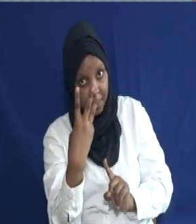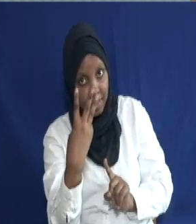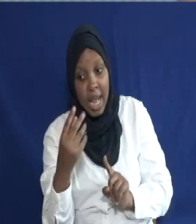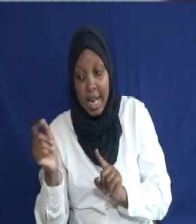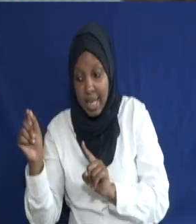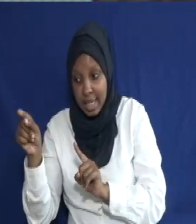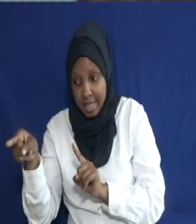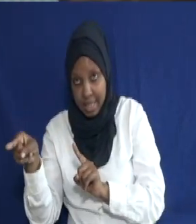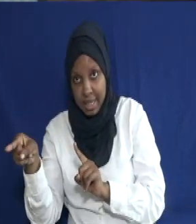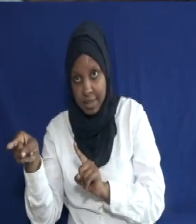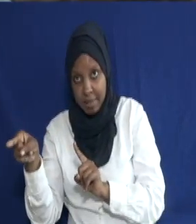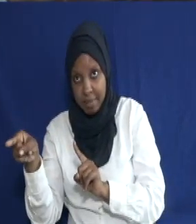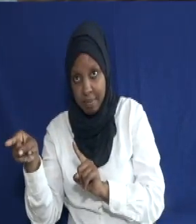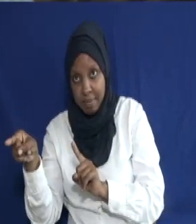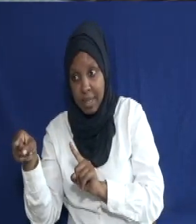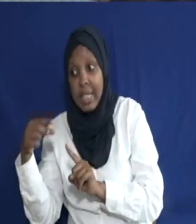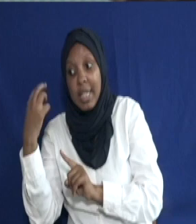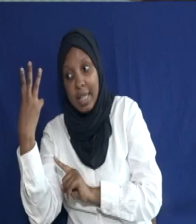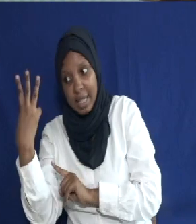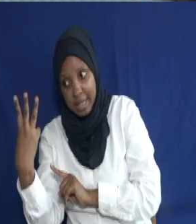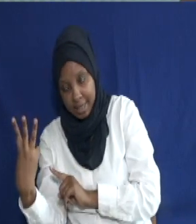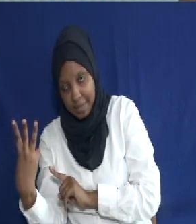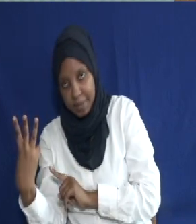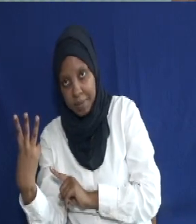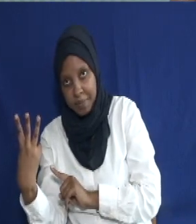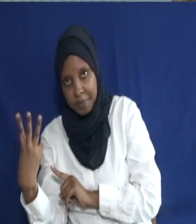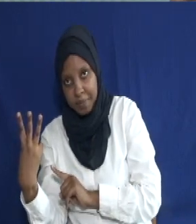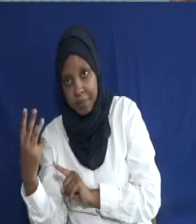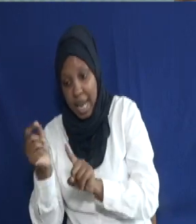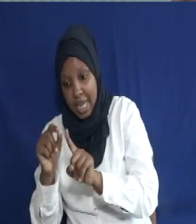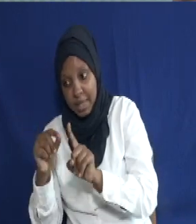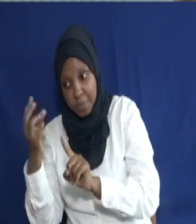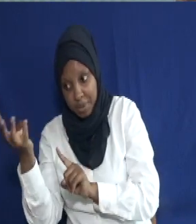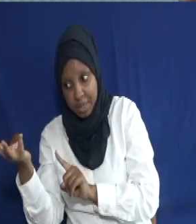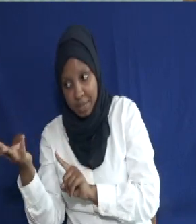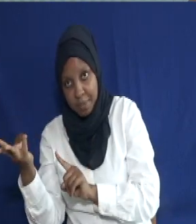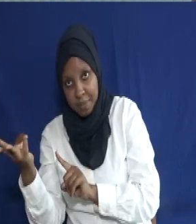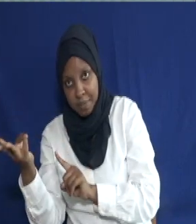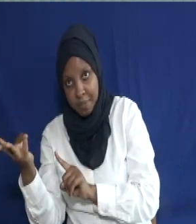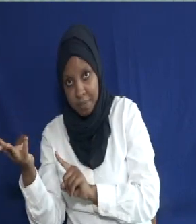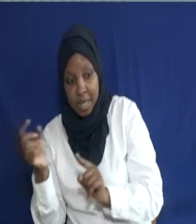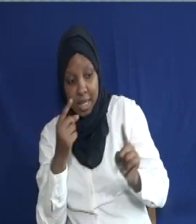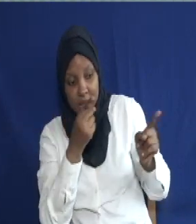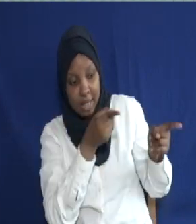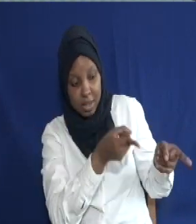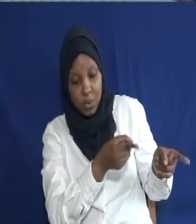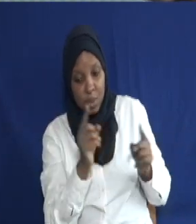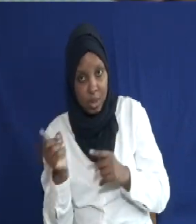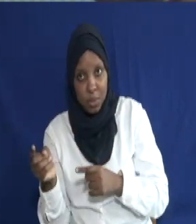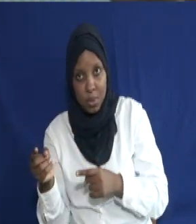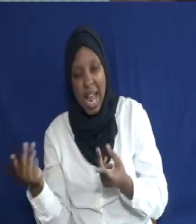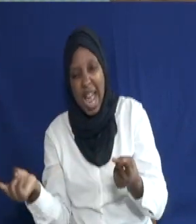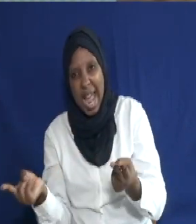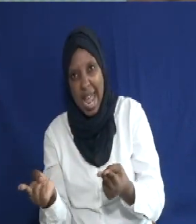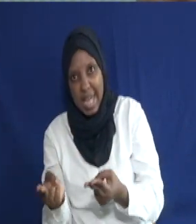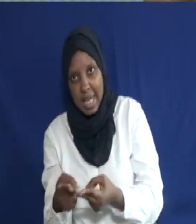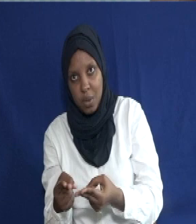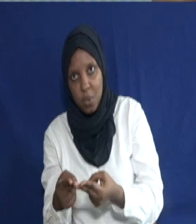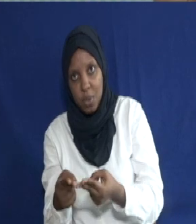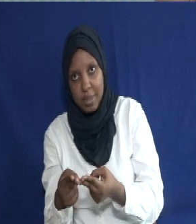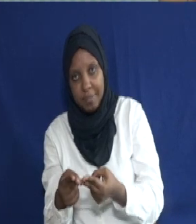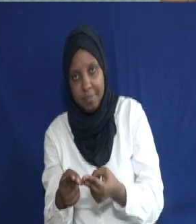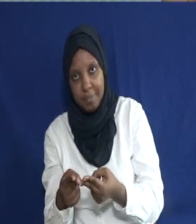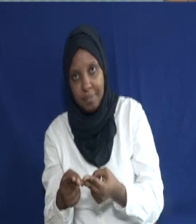3. So exponents of each side are equal.